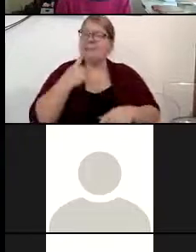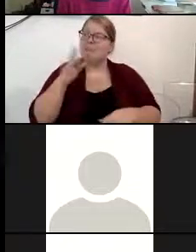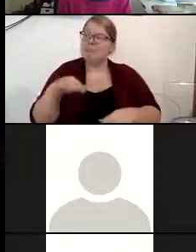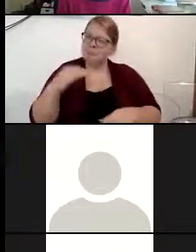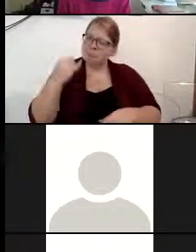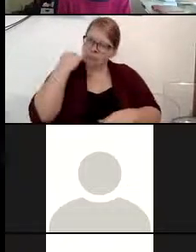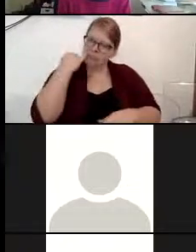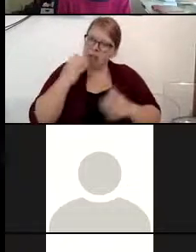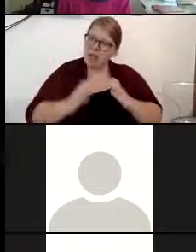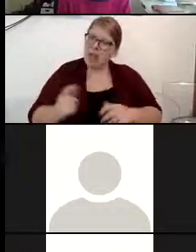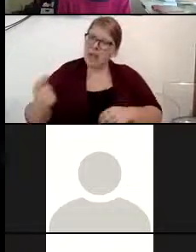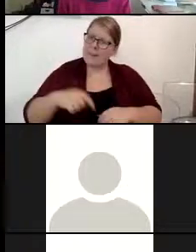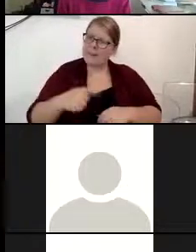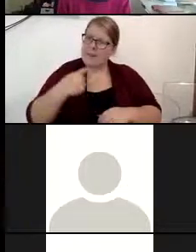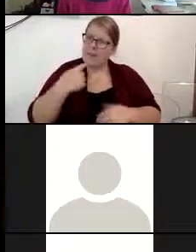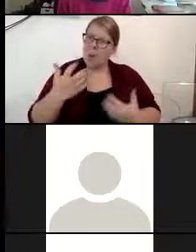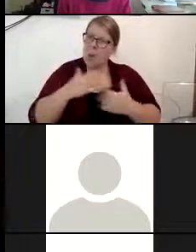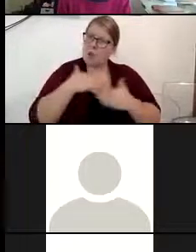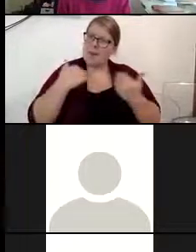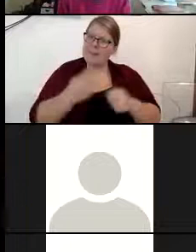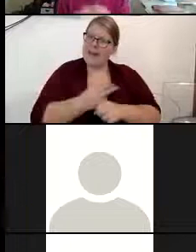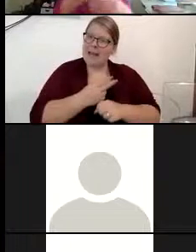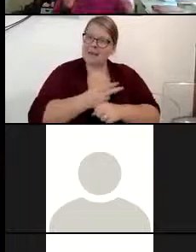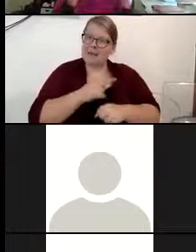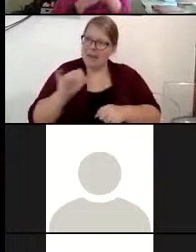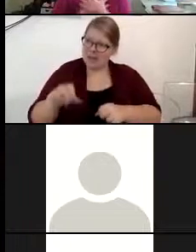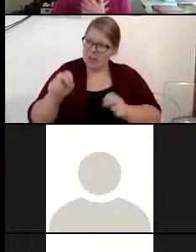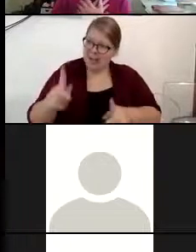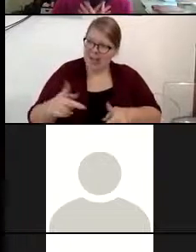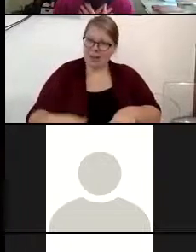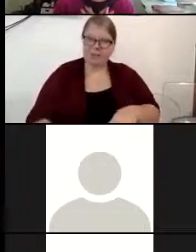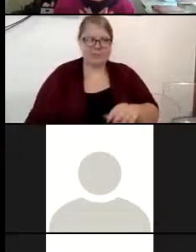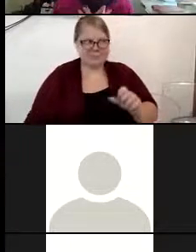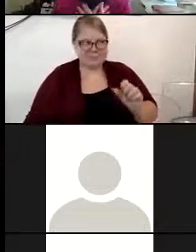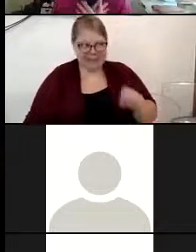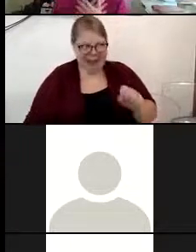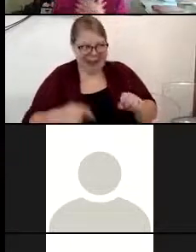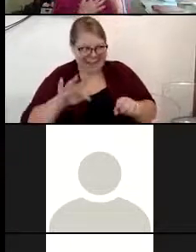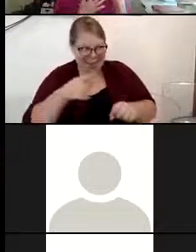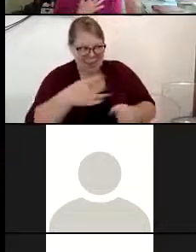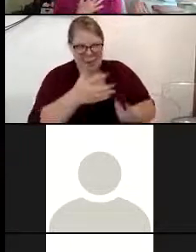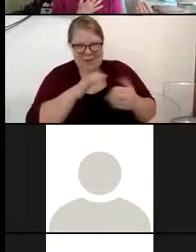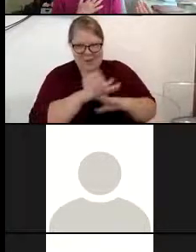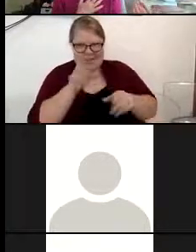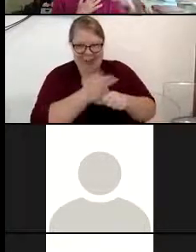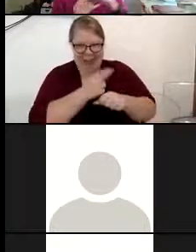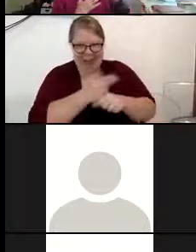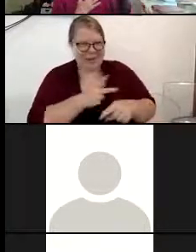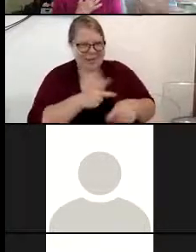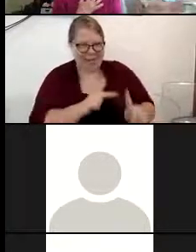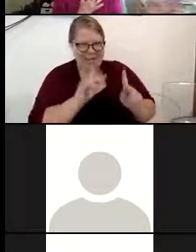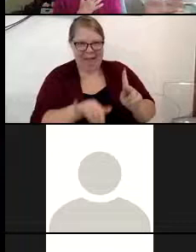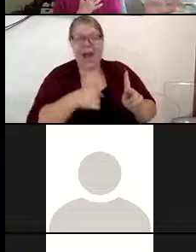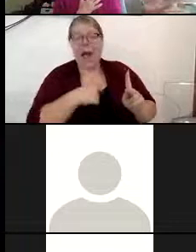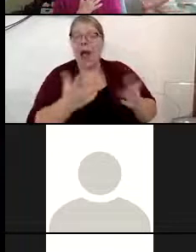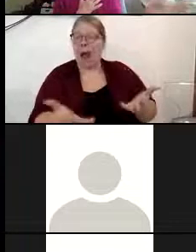and says they want to abstain? Is that okay to work on? Well, of course it is. I know I'm an advocate for